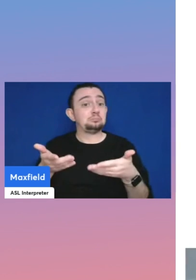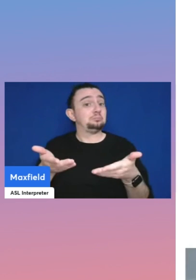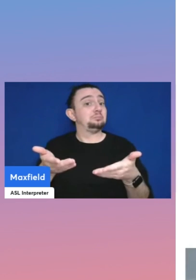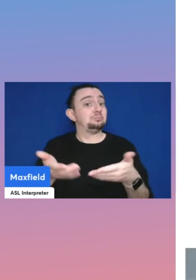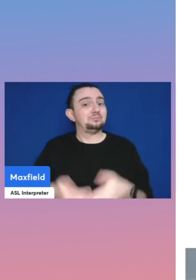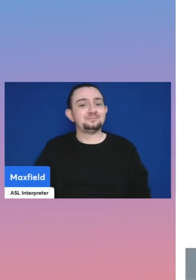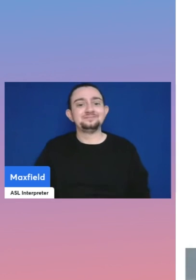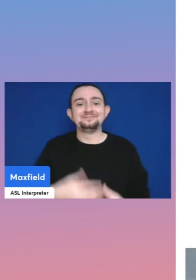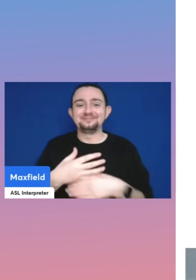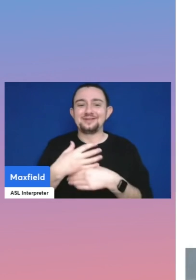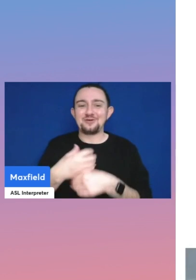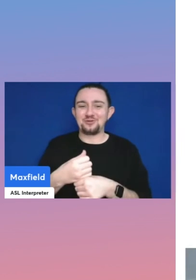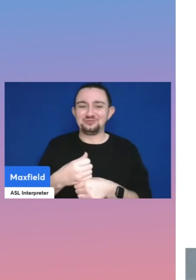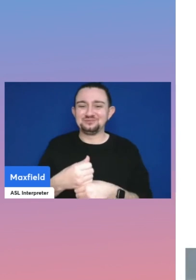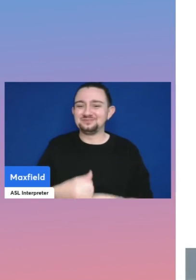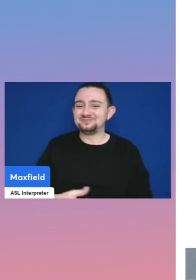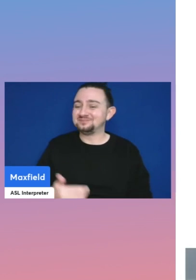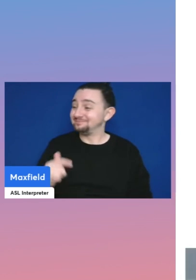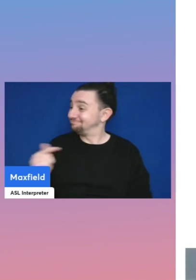Here you go.